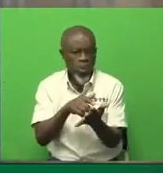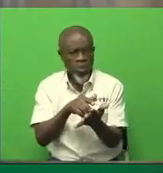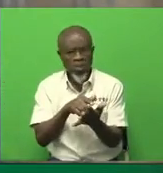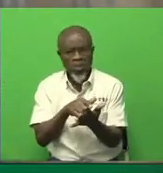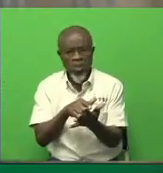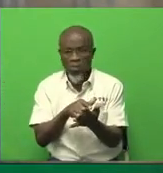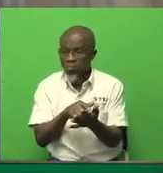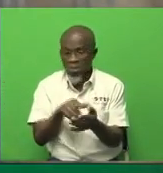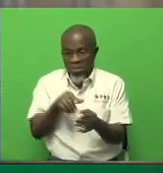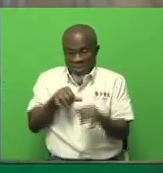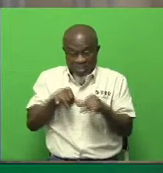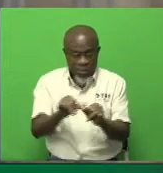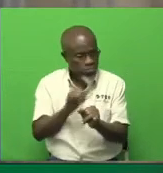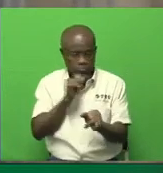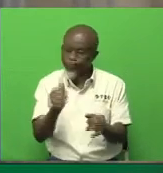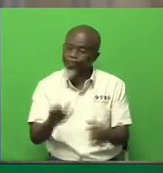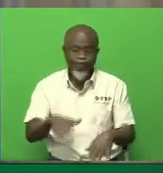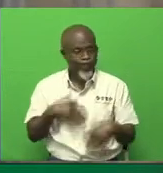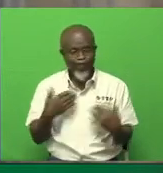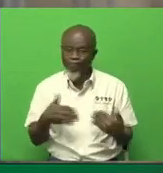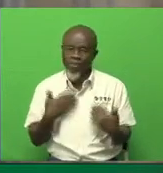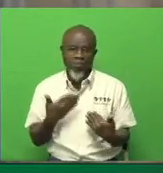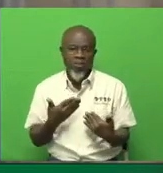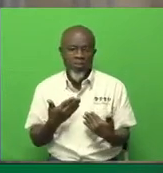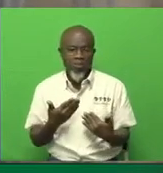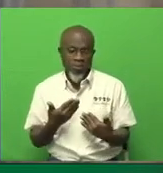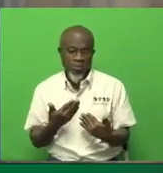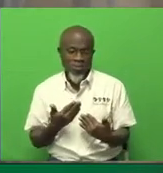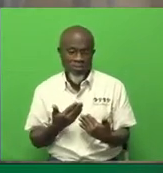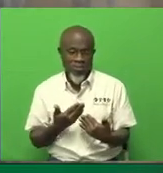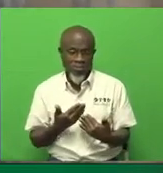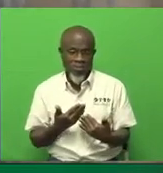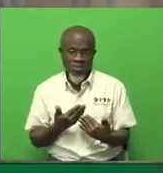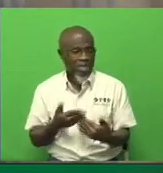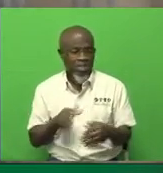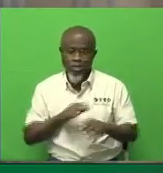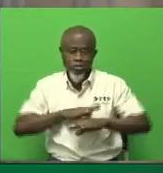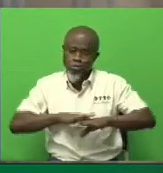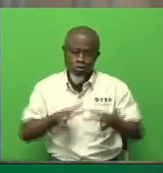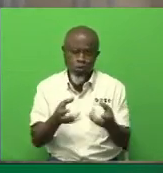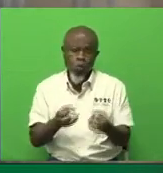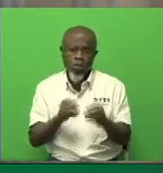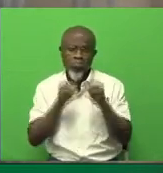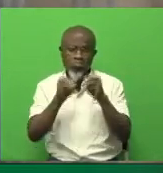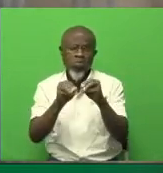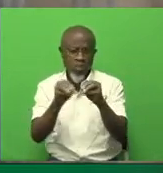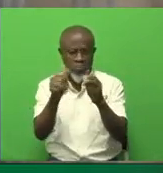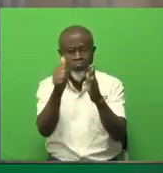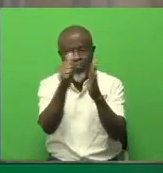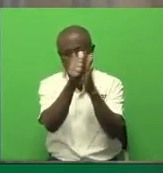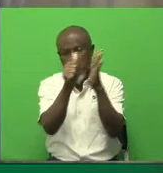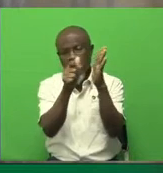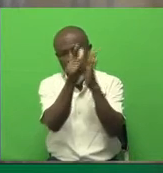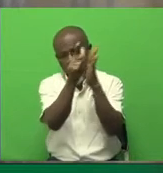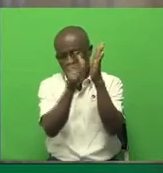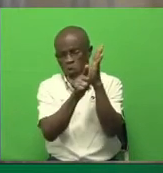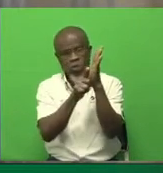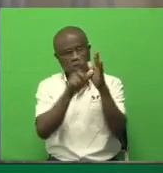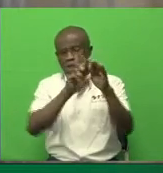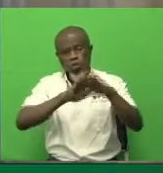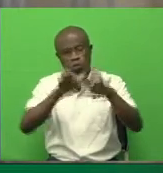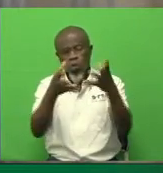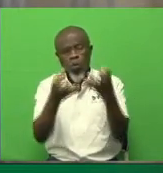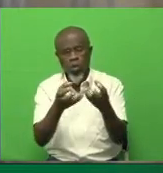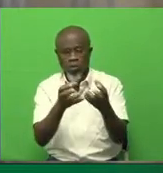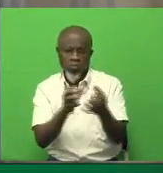they're still not happy you know even though they watered the dump so much they still don't want to put it into place they changed the law so